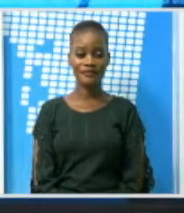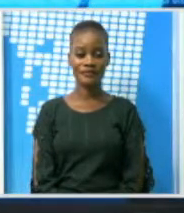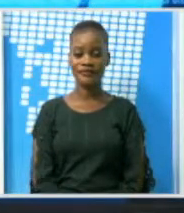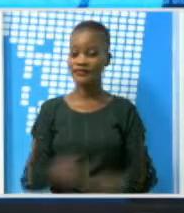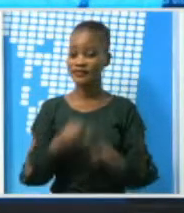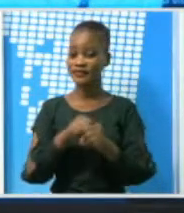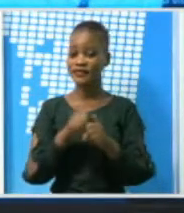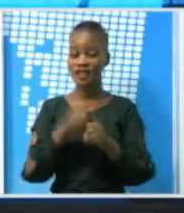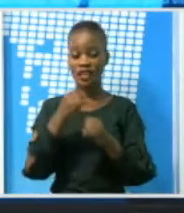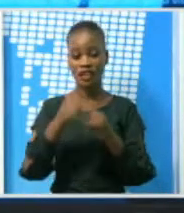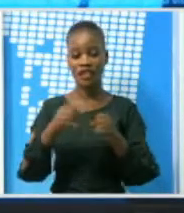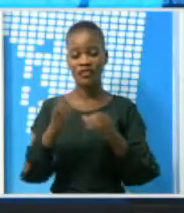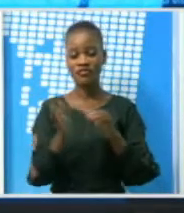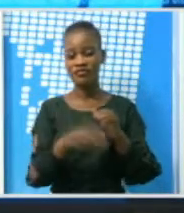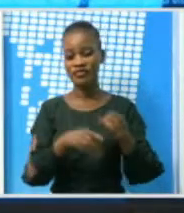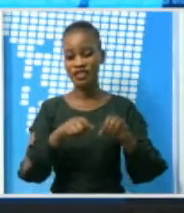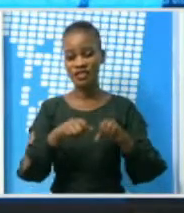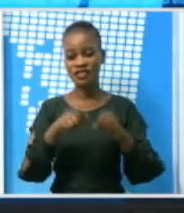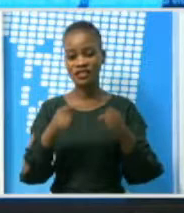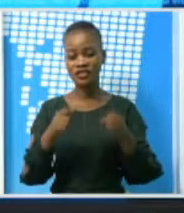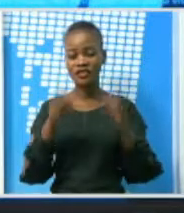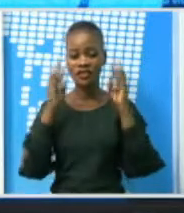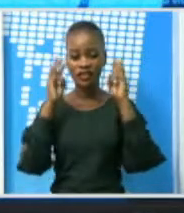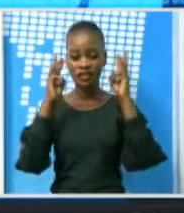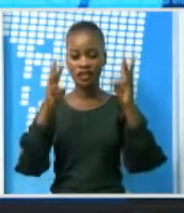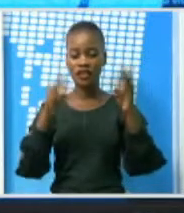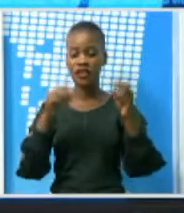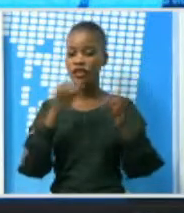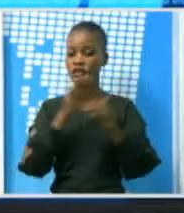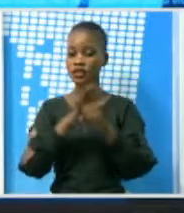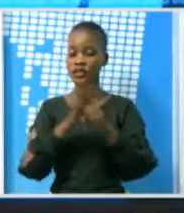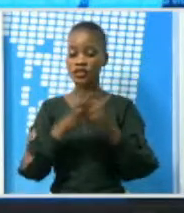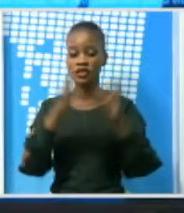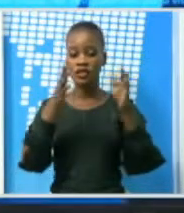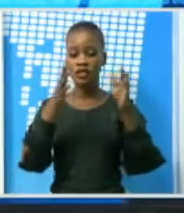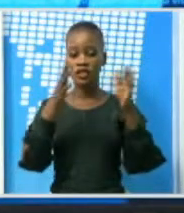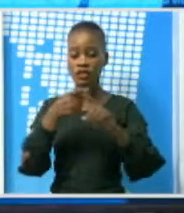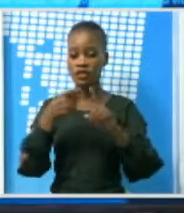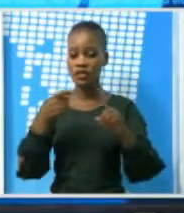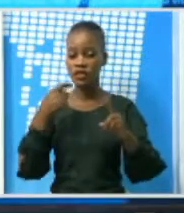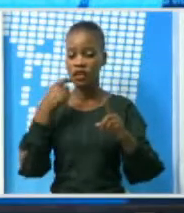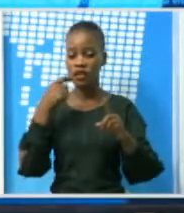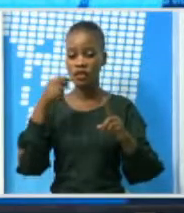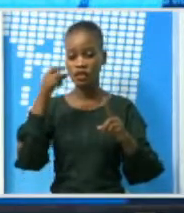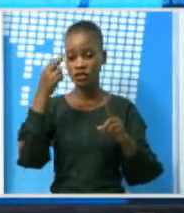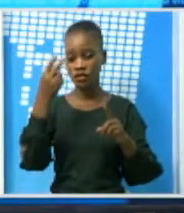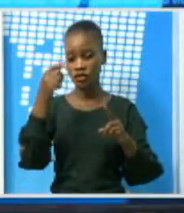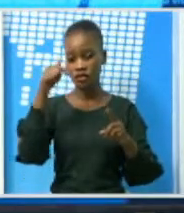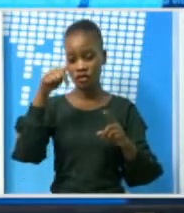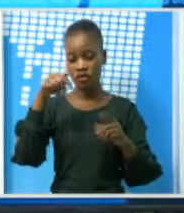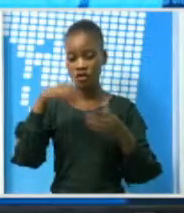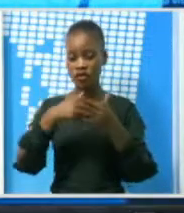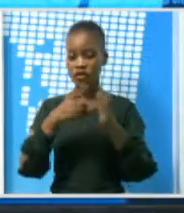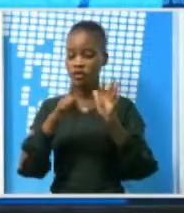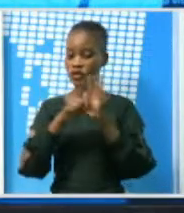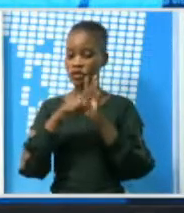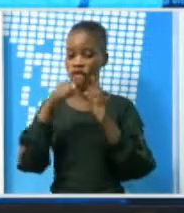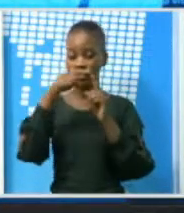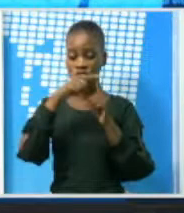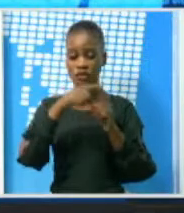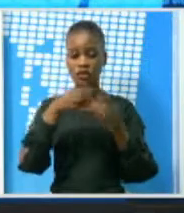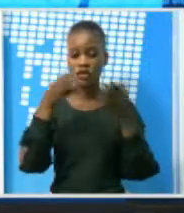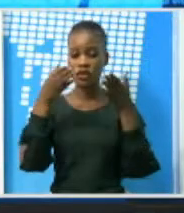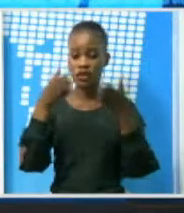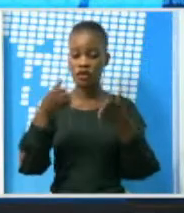Business Today will now take a short break, but we will return with proceedings from the COP27 and a new law to standardize